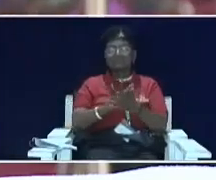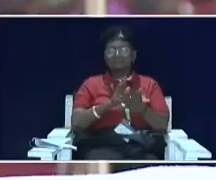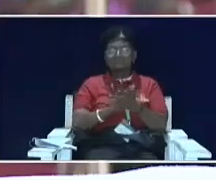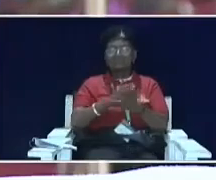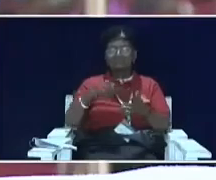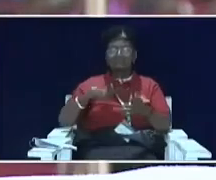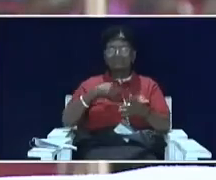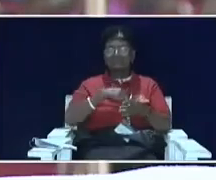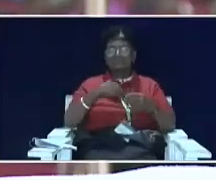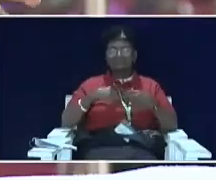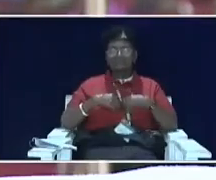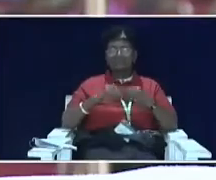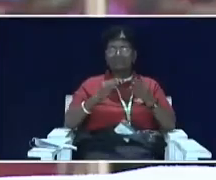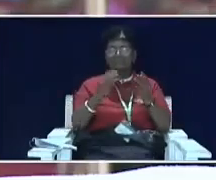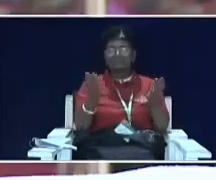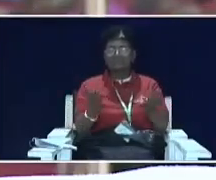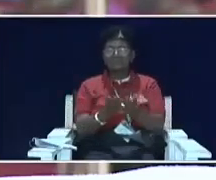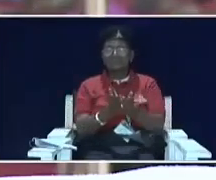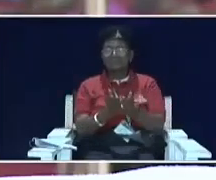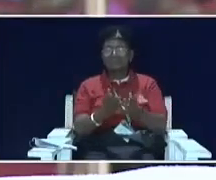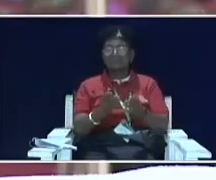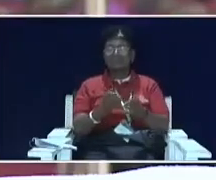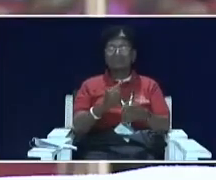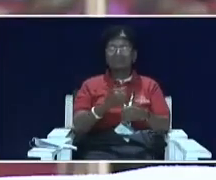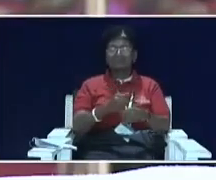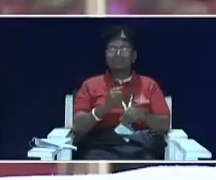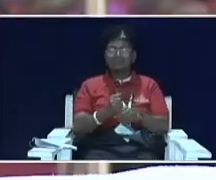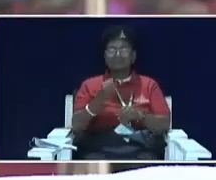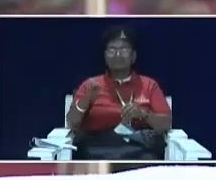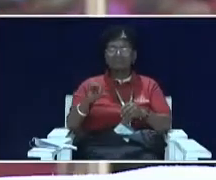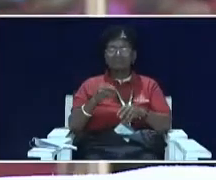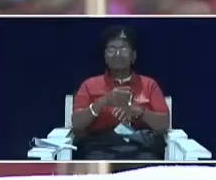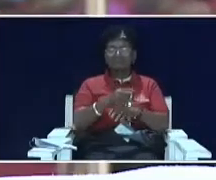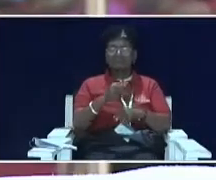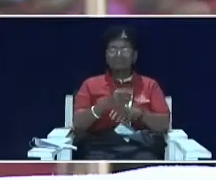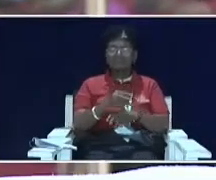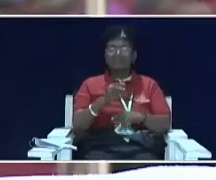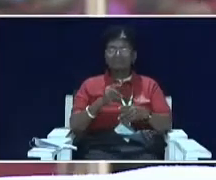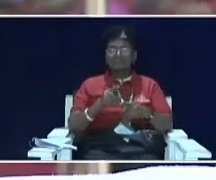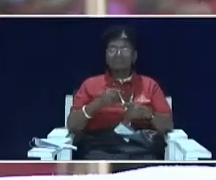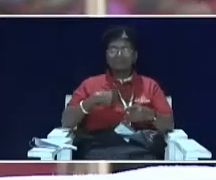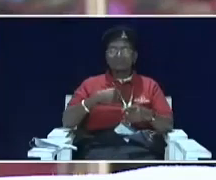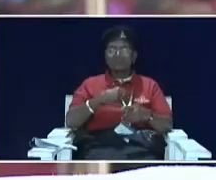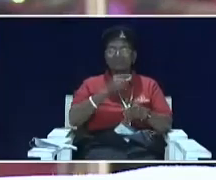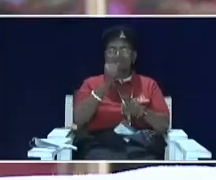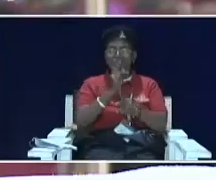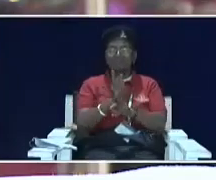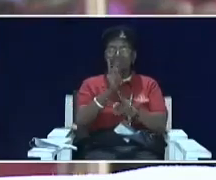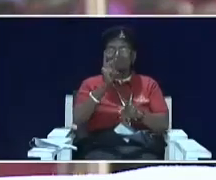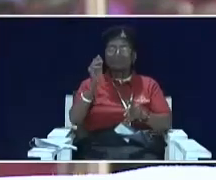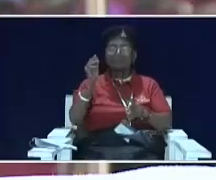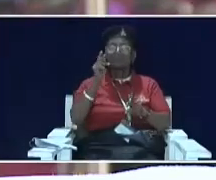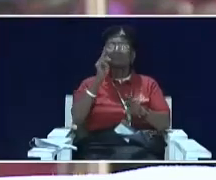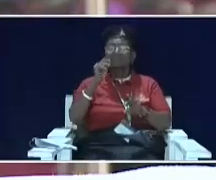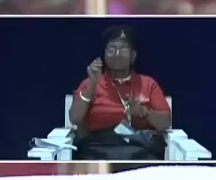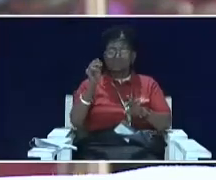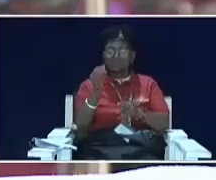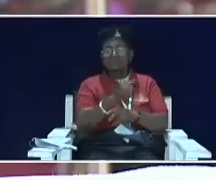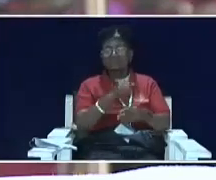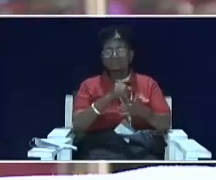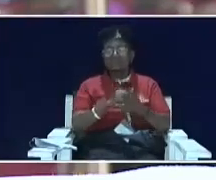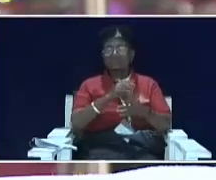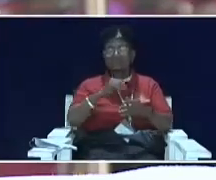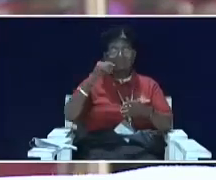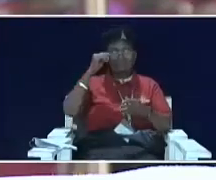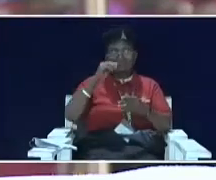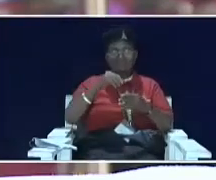wood. They just cut a bit of plate and paint it black for us. Then we